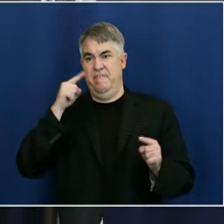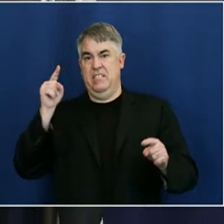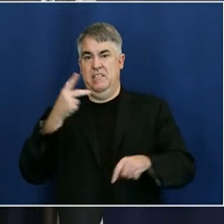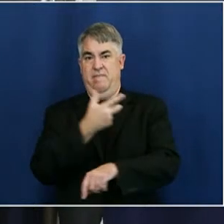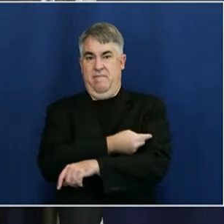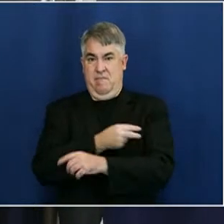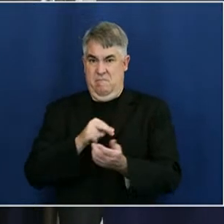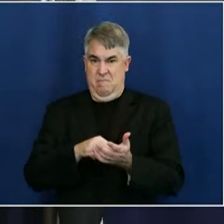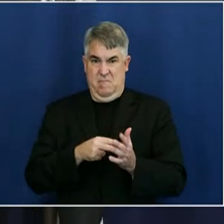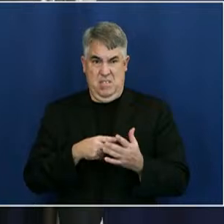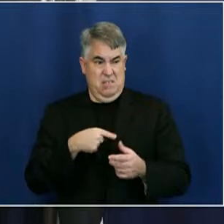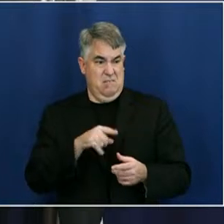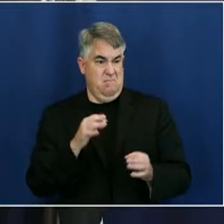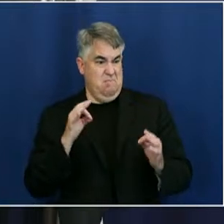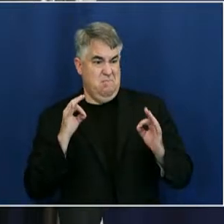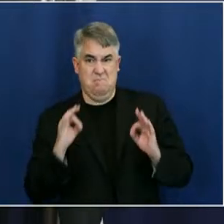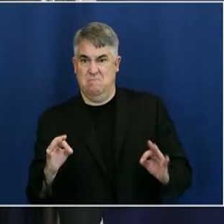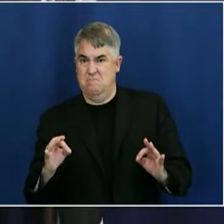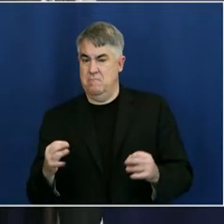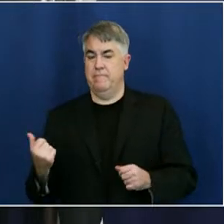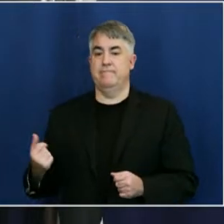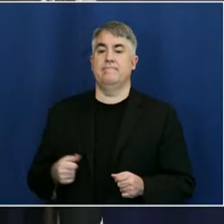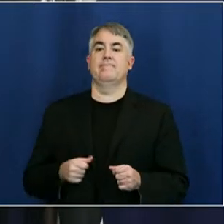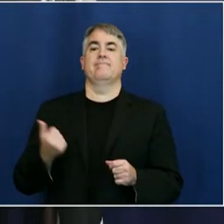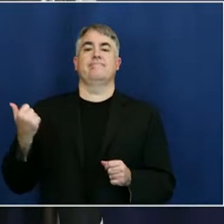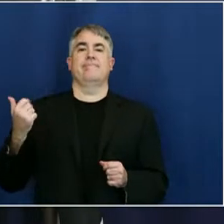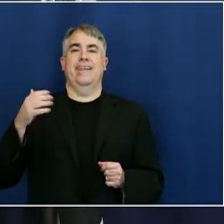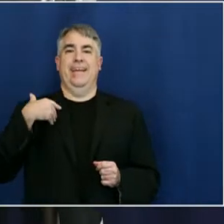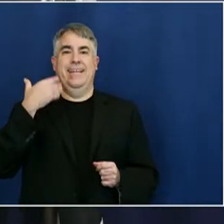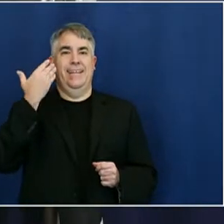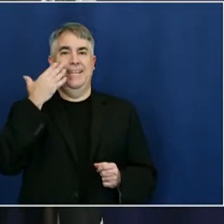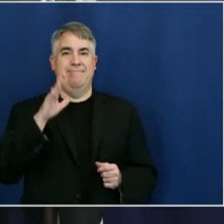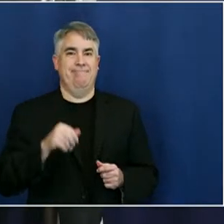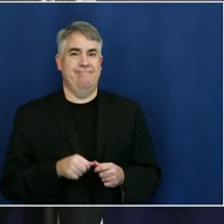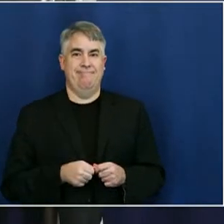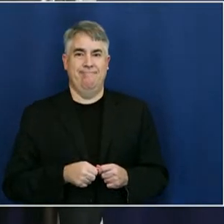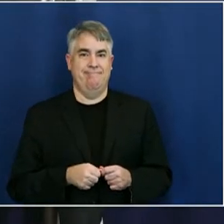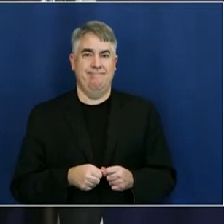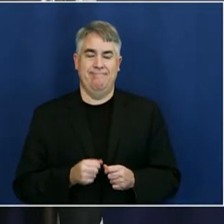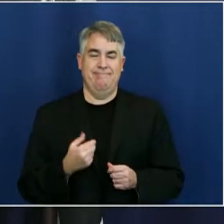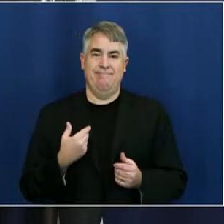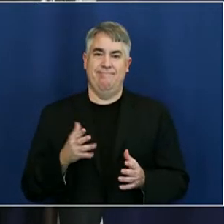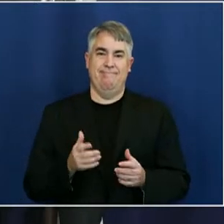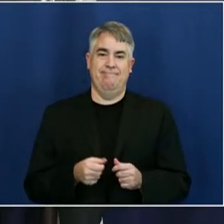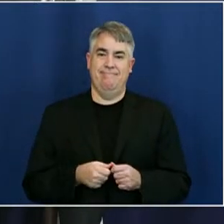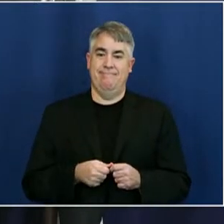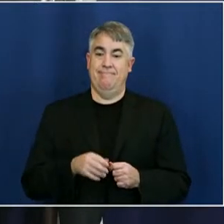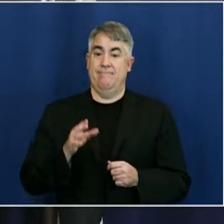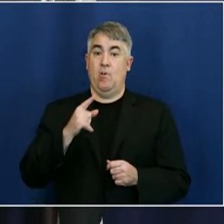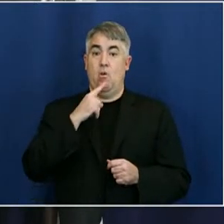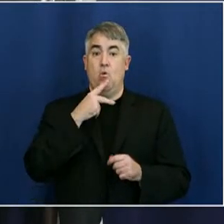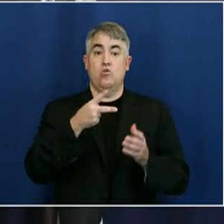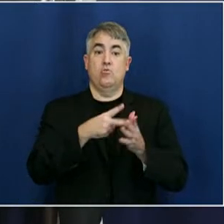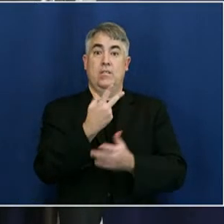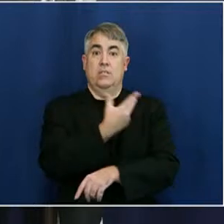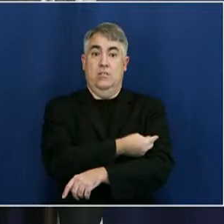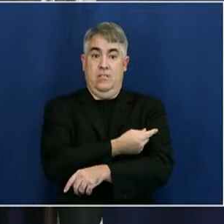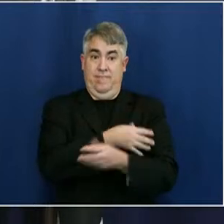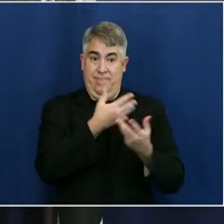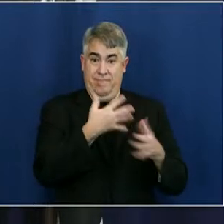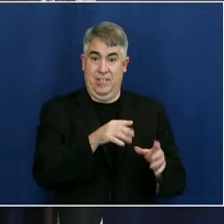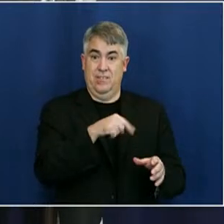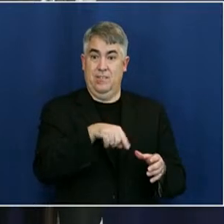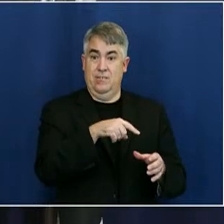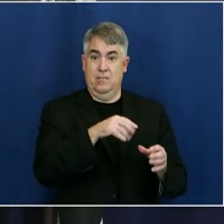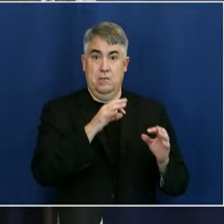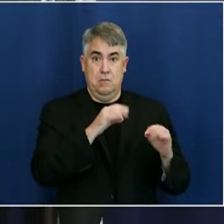holding true? I am not aware of any infections in